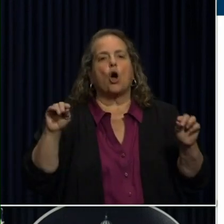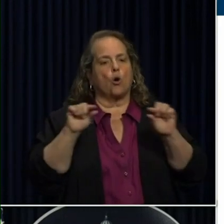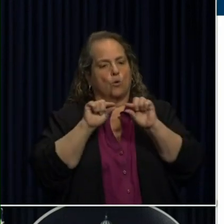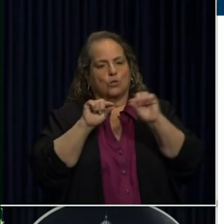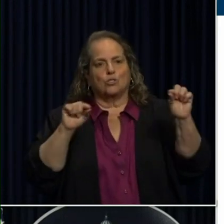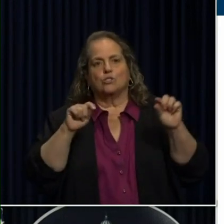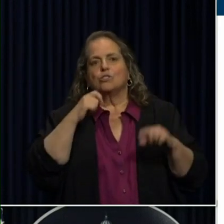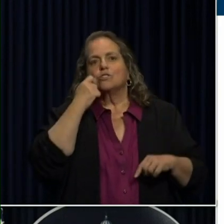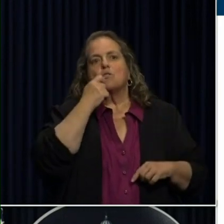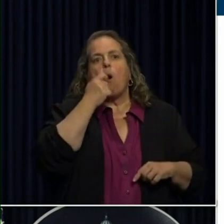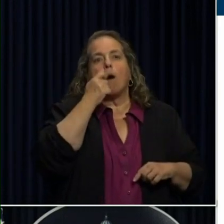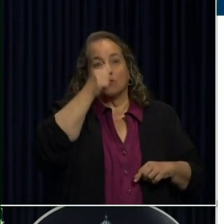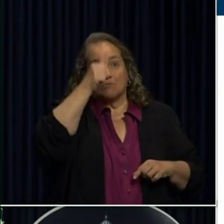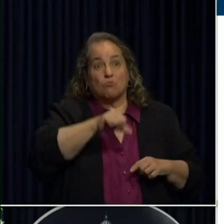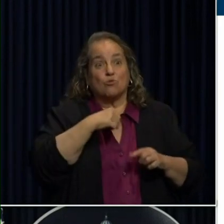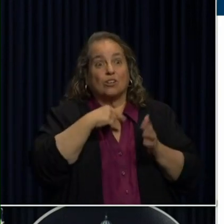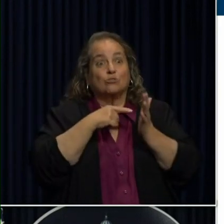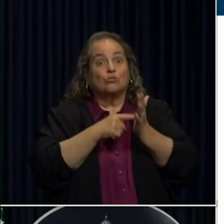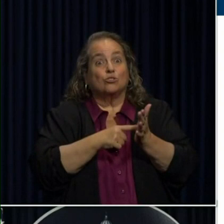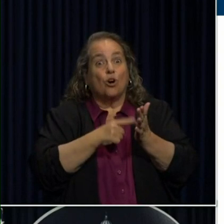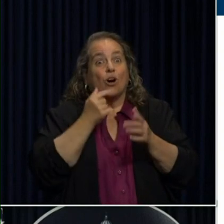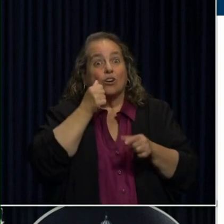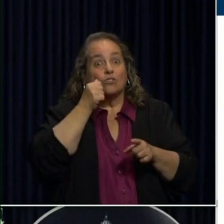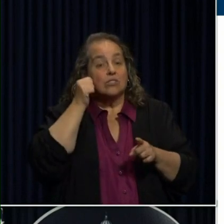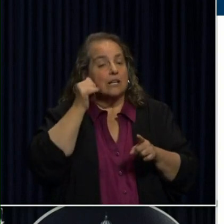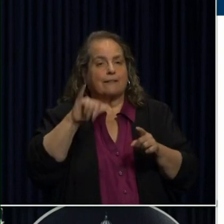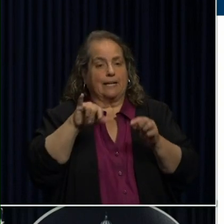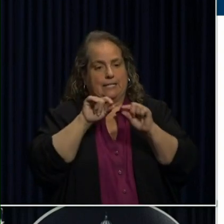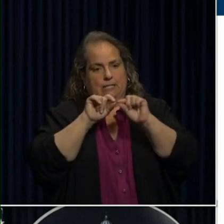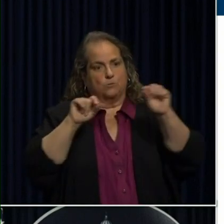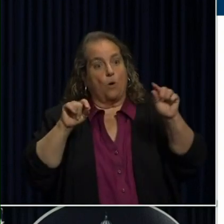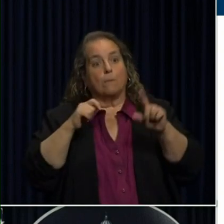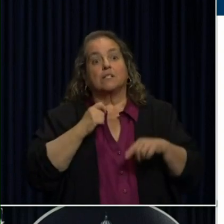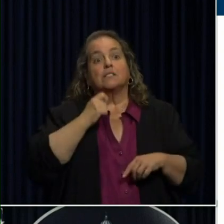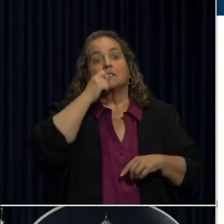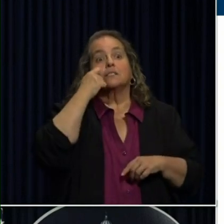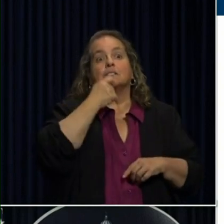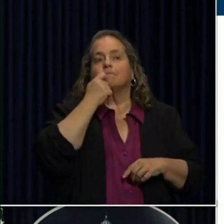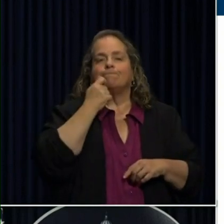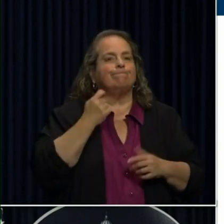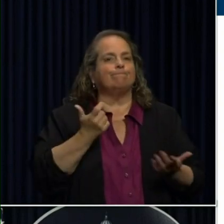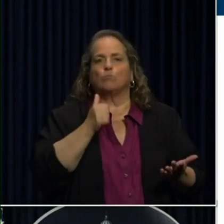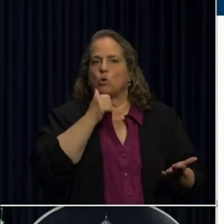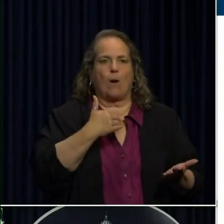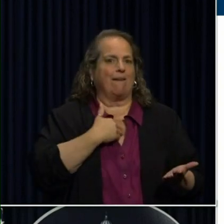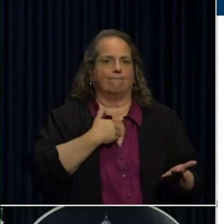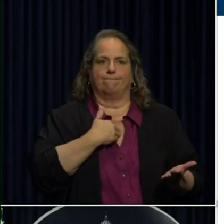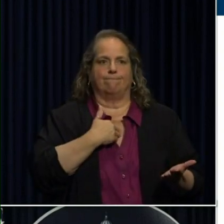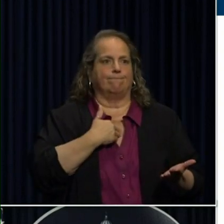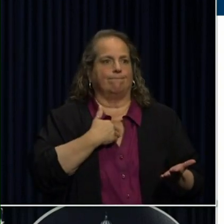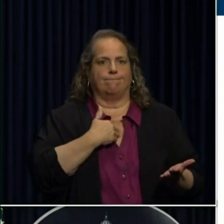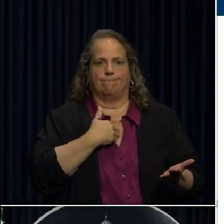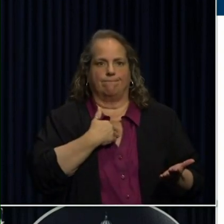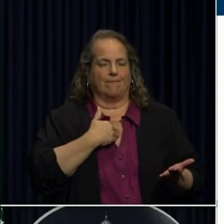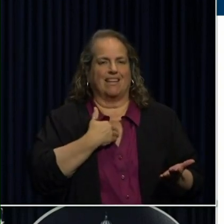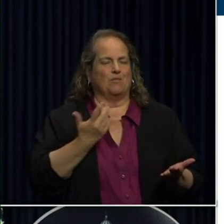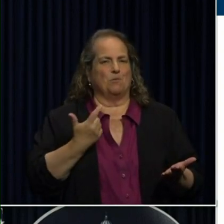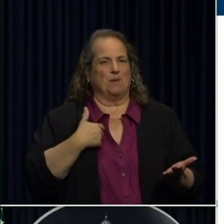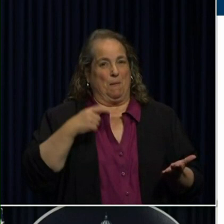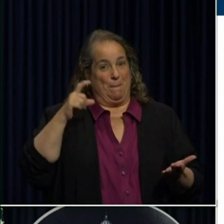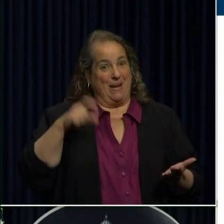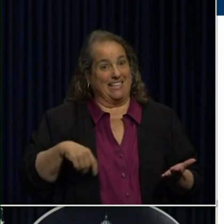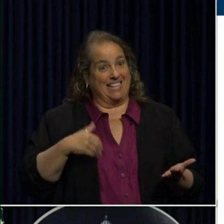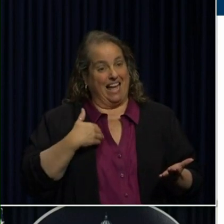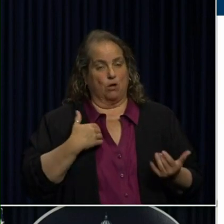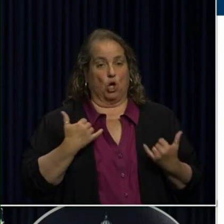one day here at one of these events. We don't have the swabs we need to do the test. And so what we have to have is not only the current